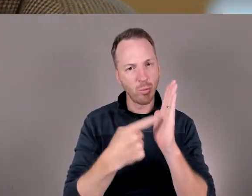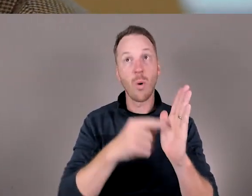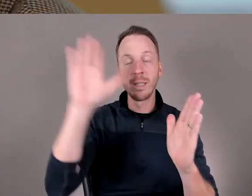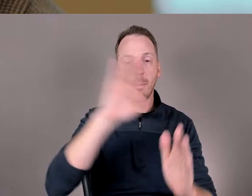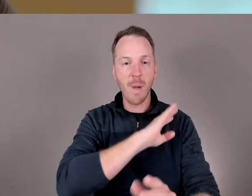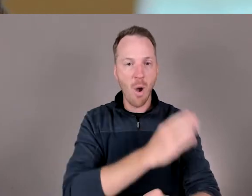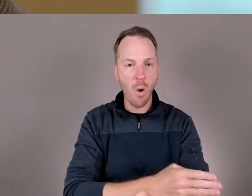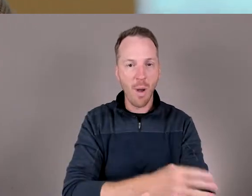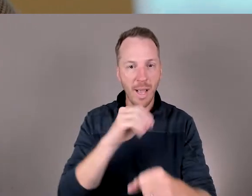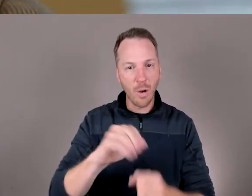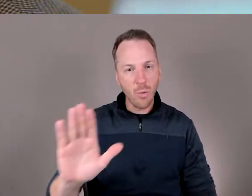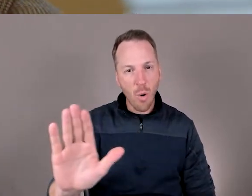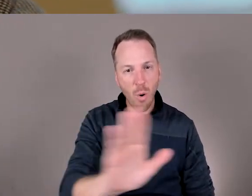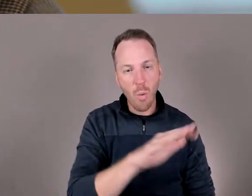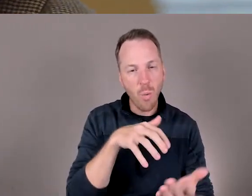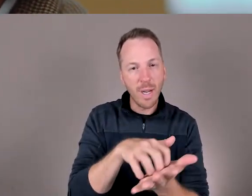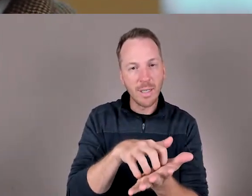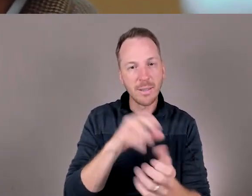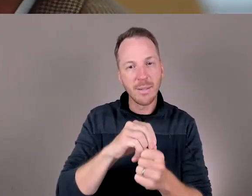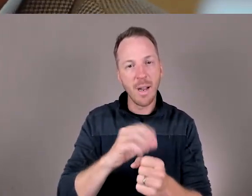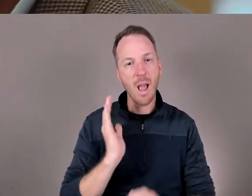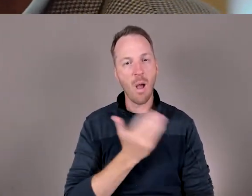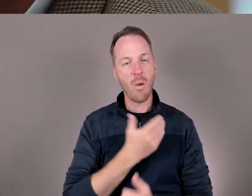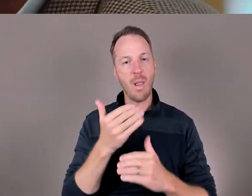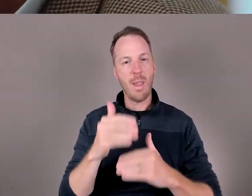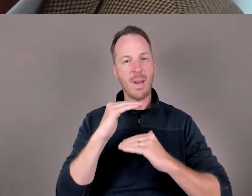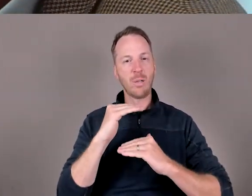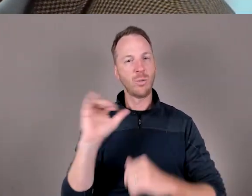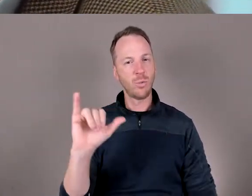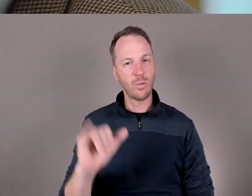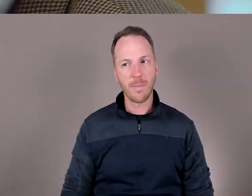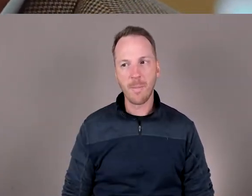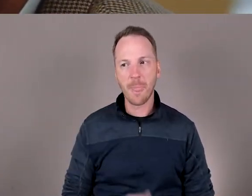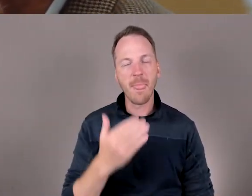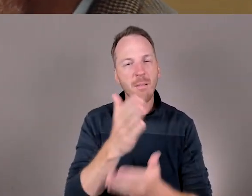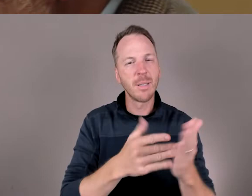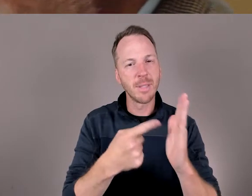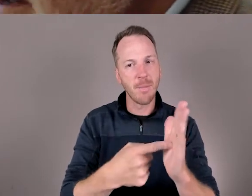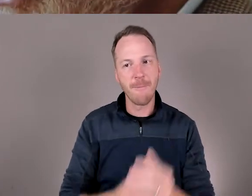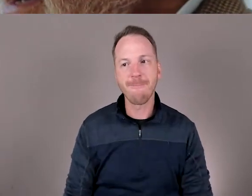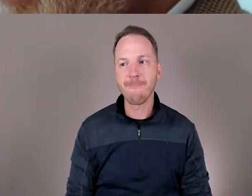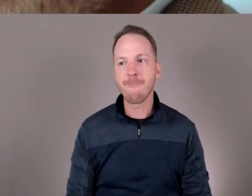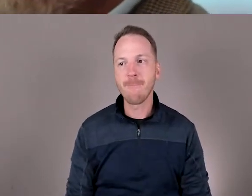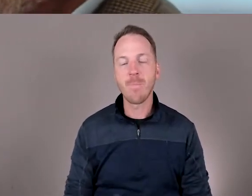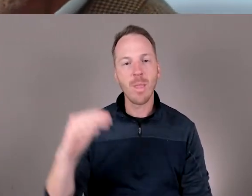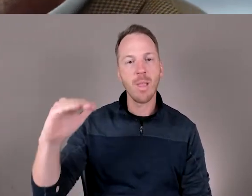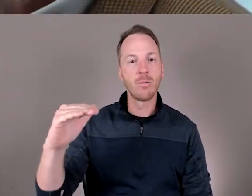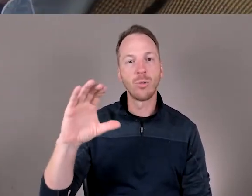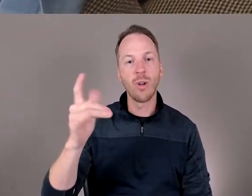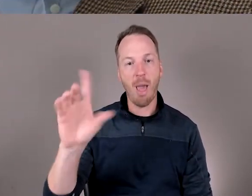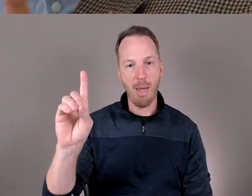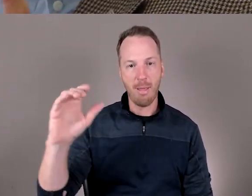power in our weakness and in our limitations as well. Here's a couple of examples. Take a child, for